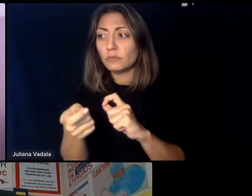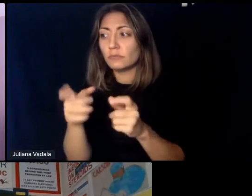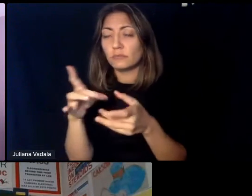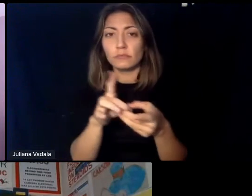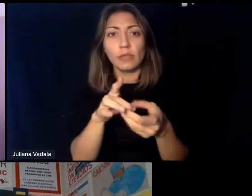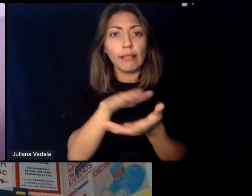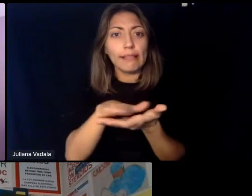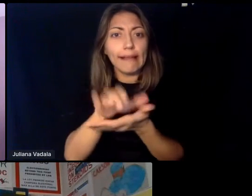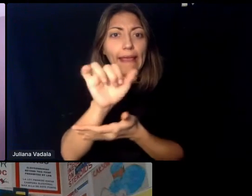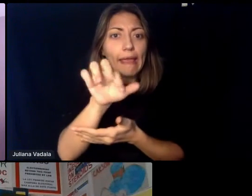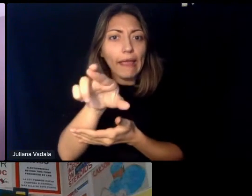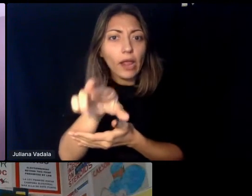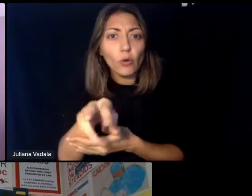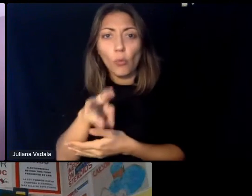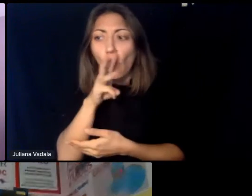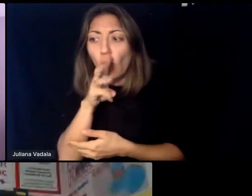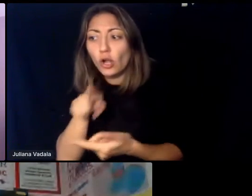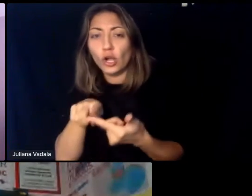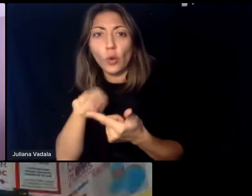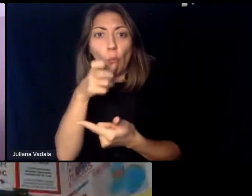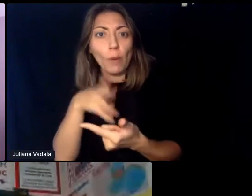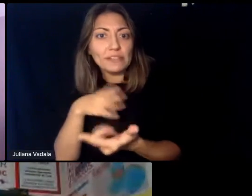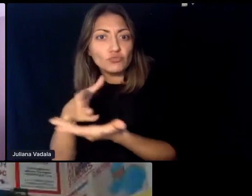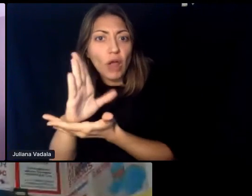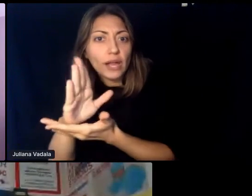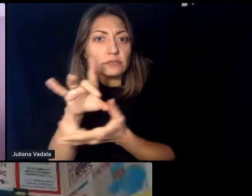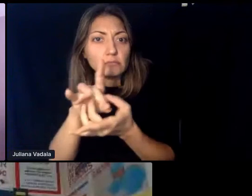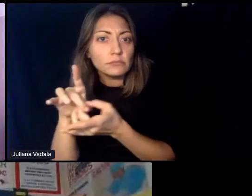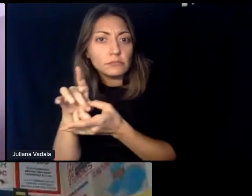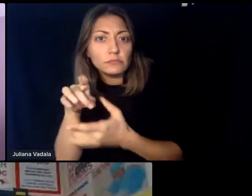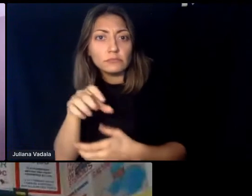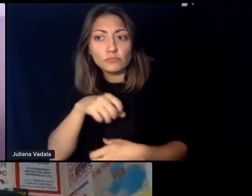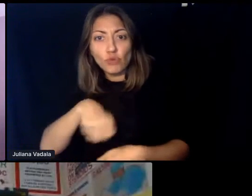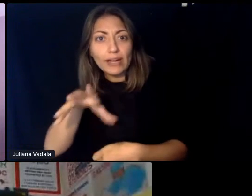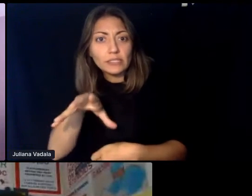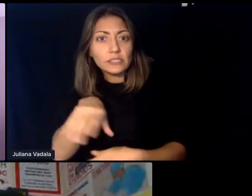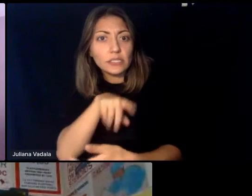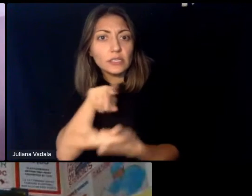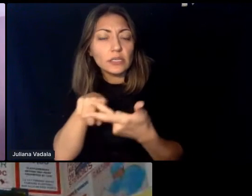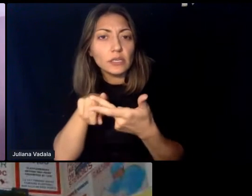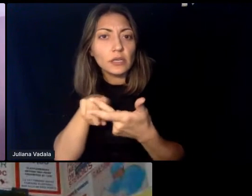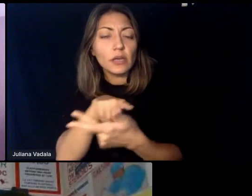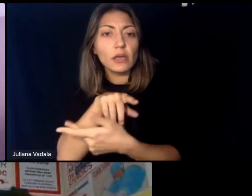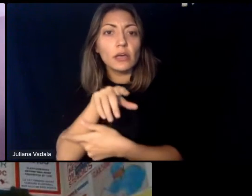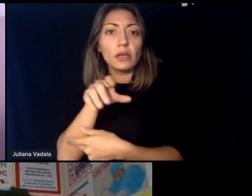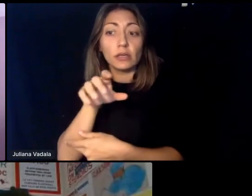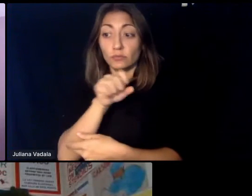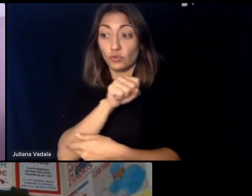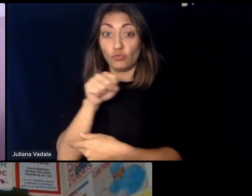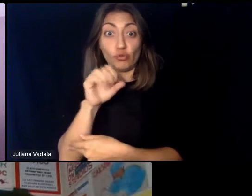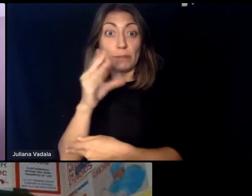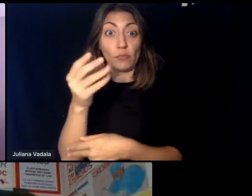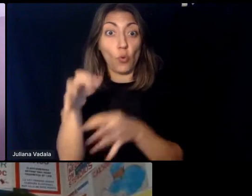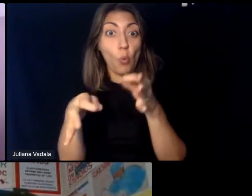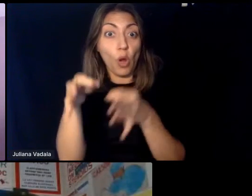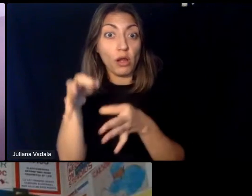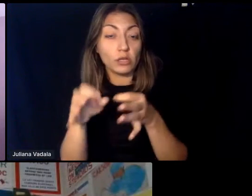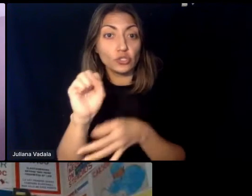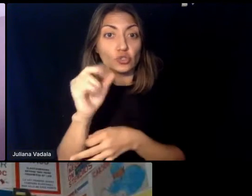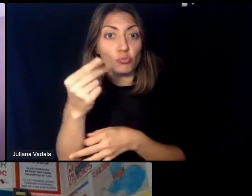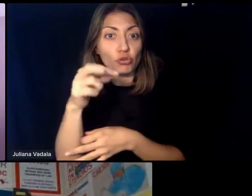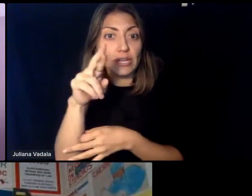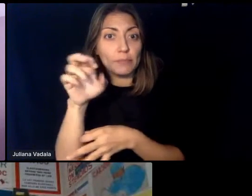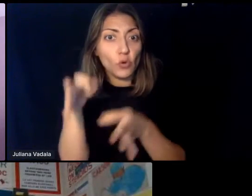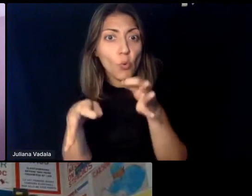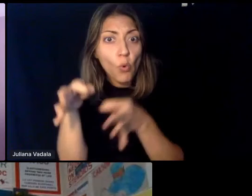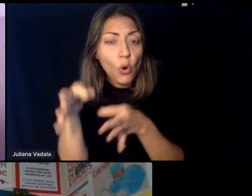to healthcare, with the Supreme Court nominations looming over us. When we really start to build